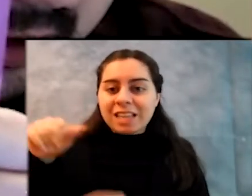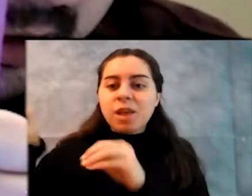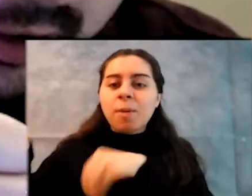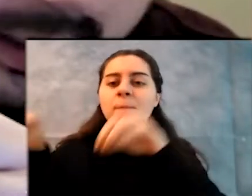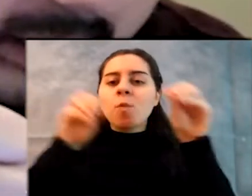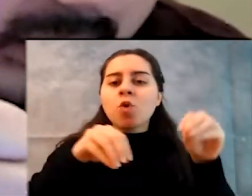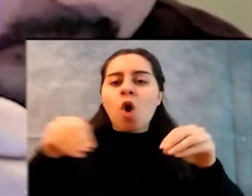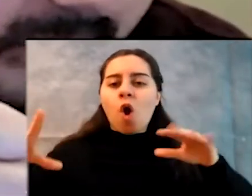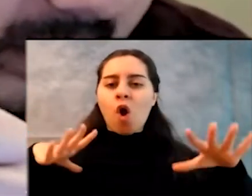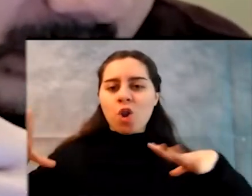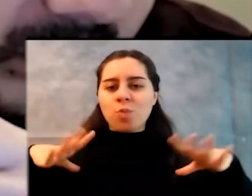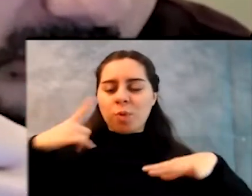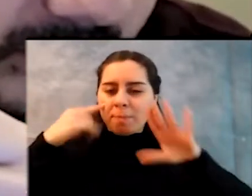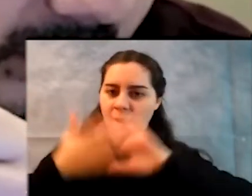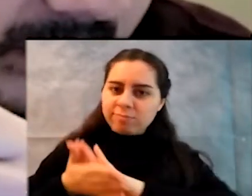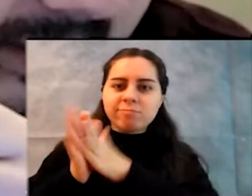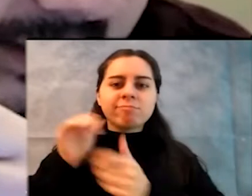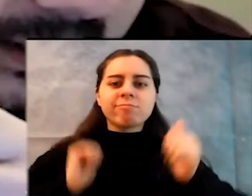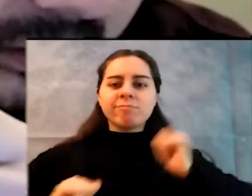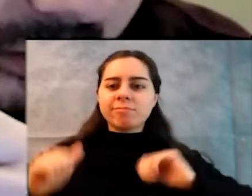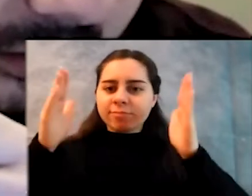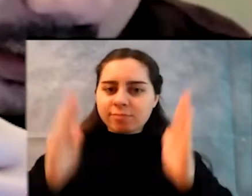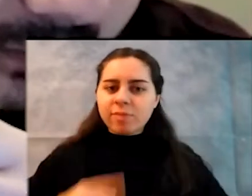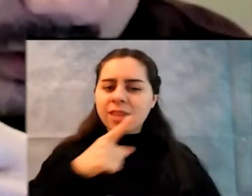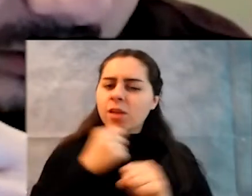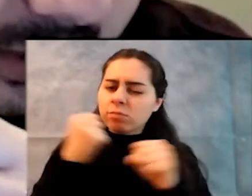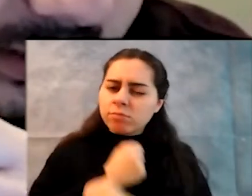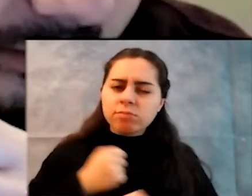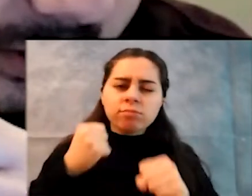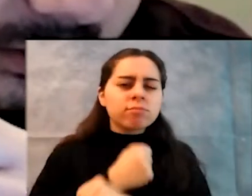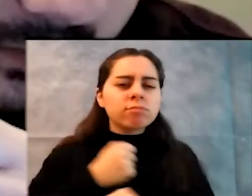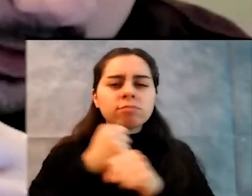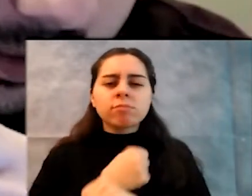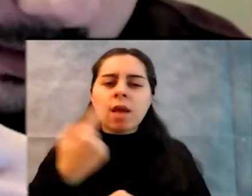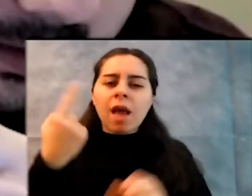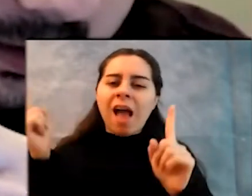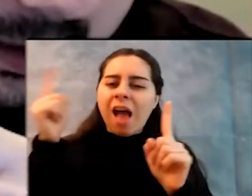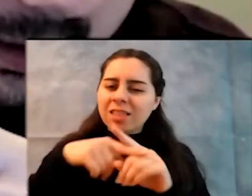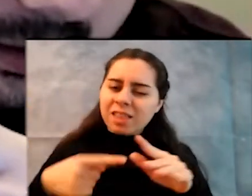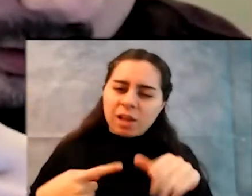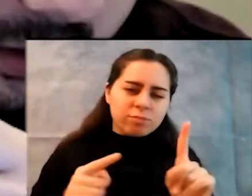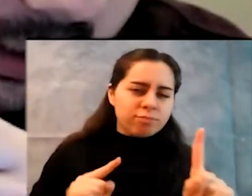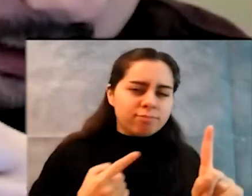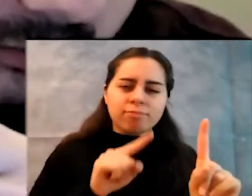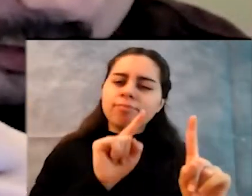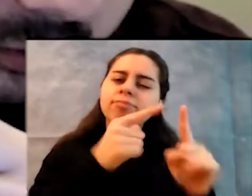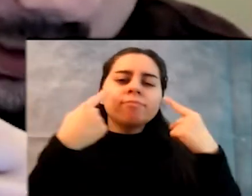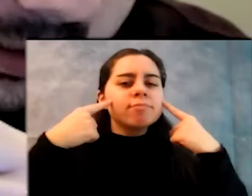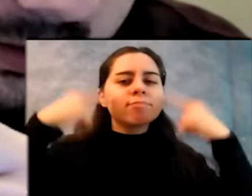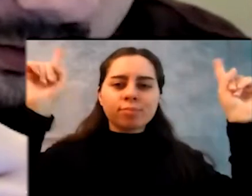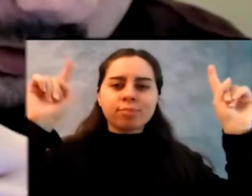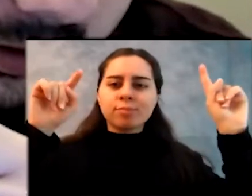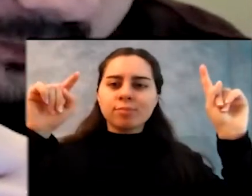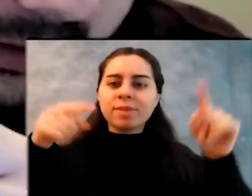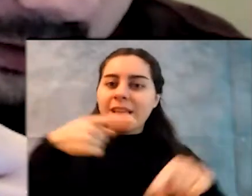star. There, she fought to be seen and heard and eventually reached the pinnacle of success, landing her iconic role in West